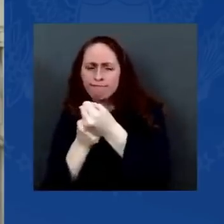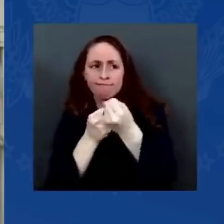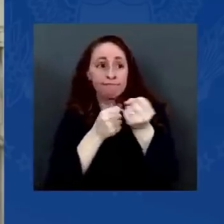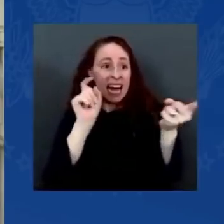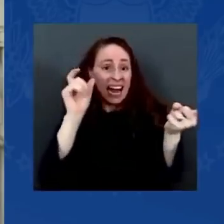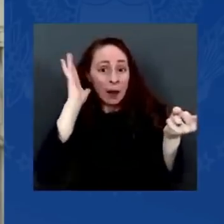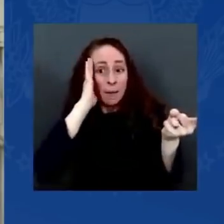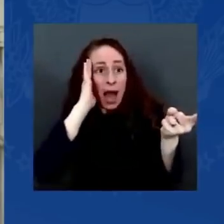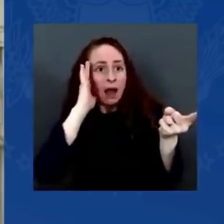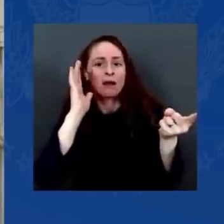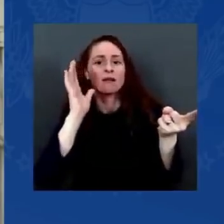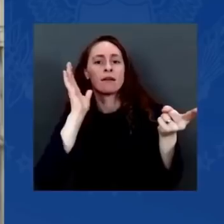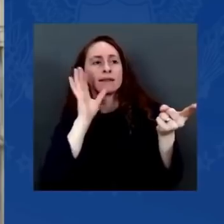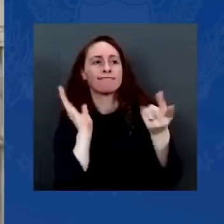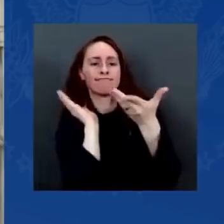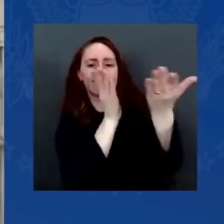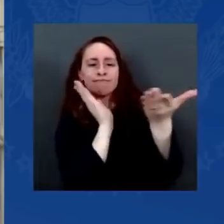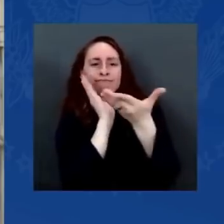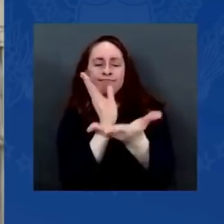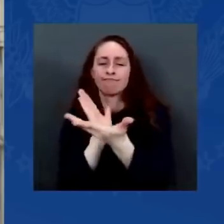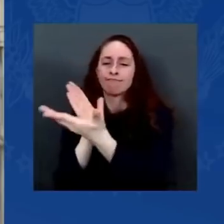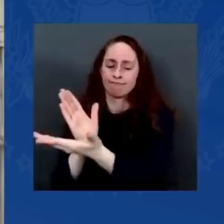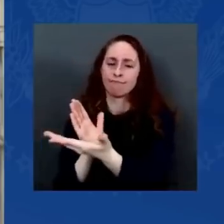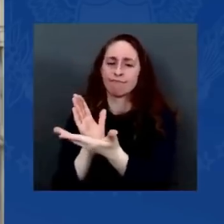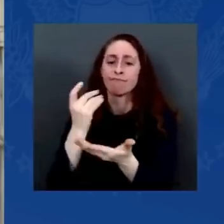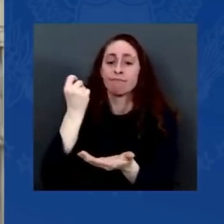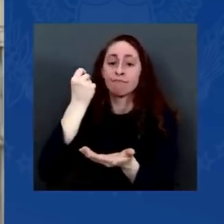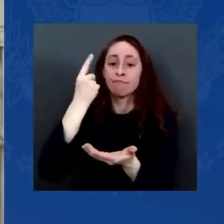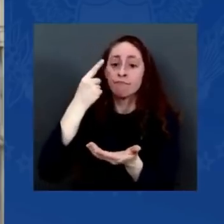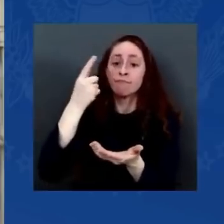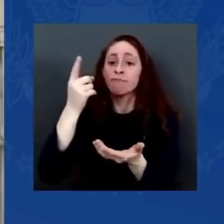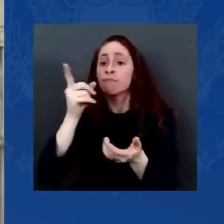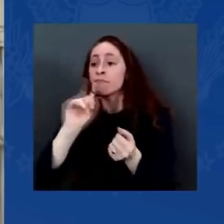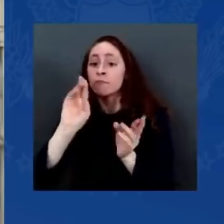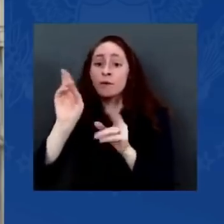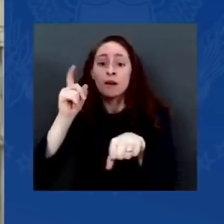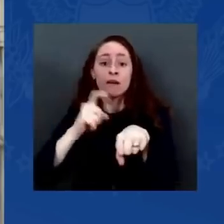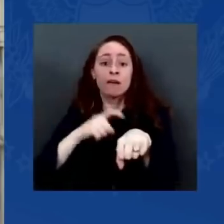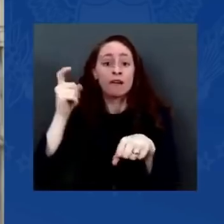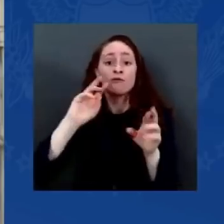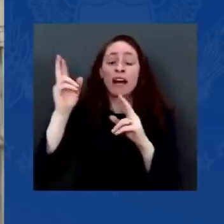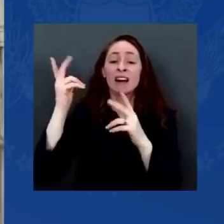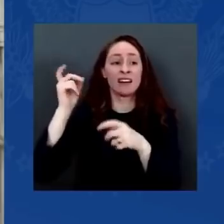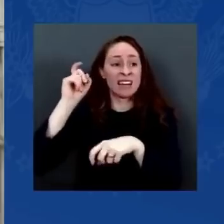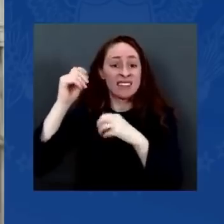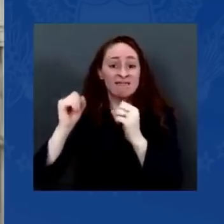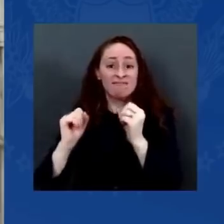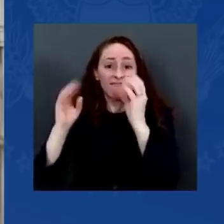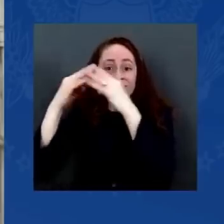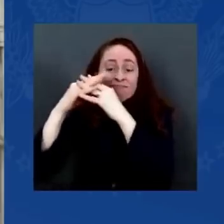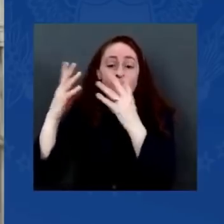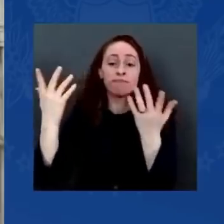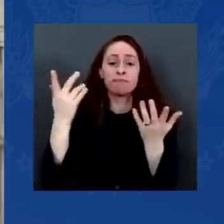parking garages, and nearby buildings to be ready if needed. And the federal government is paying for all of this, period, all